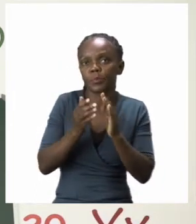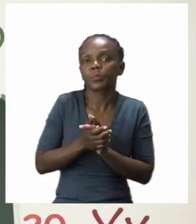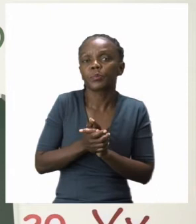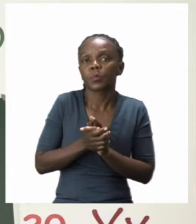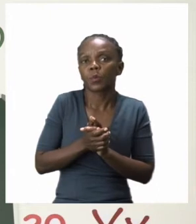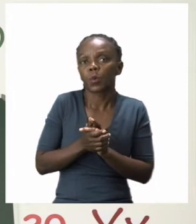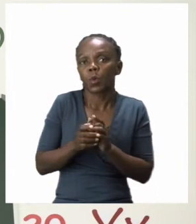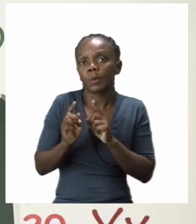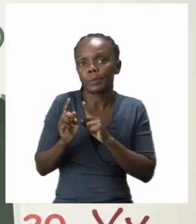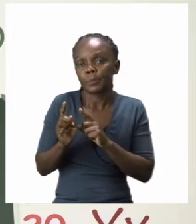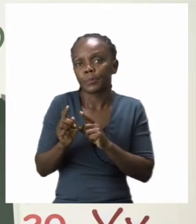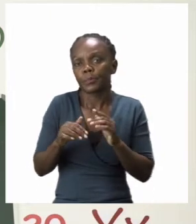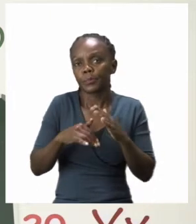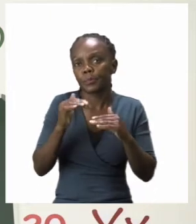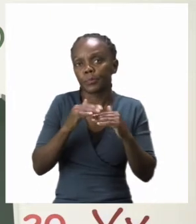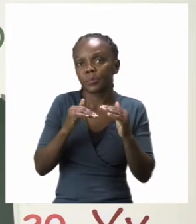3,